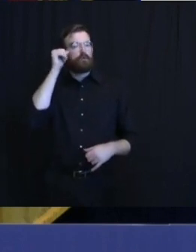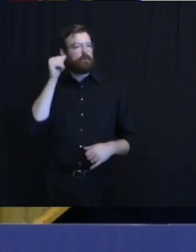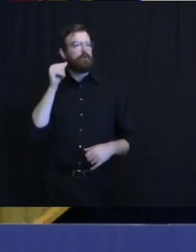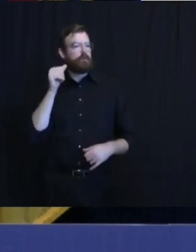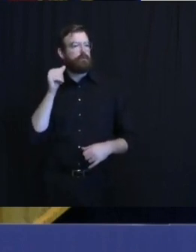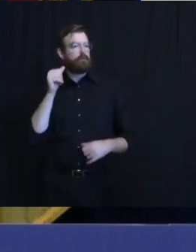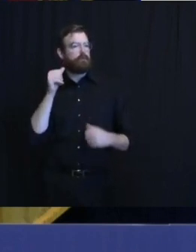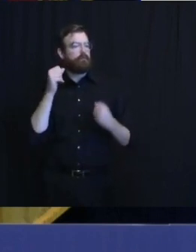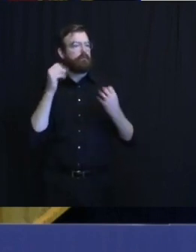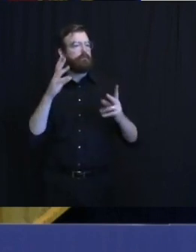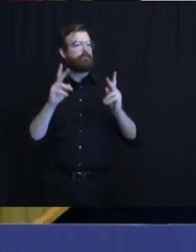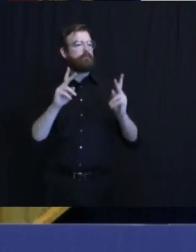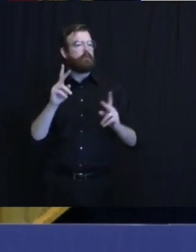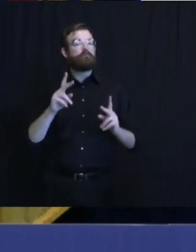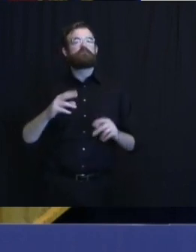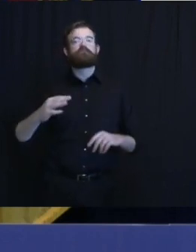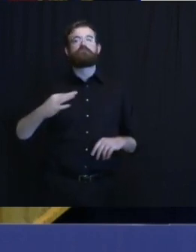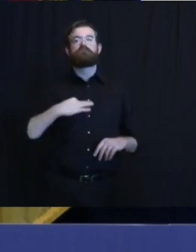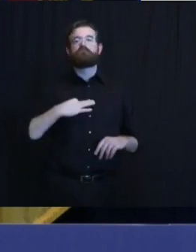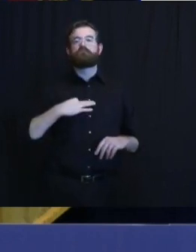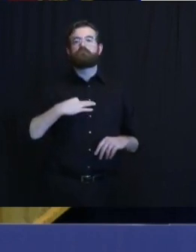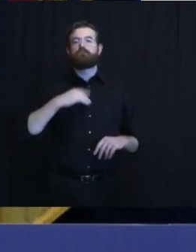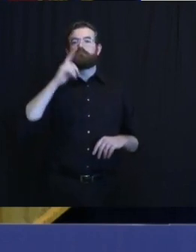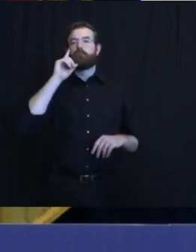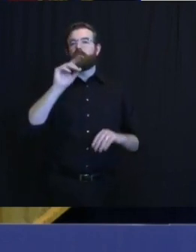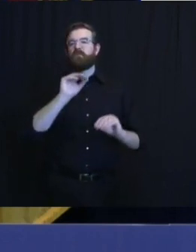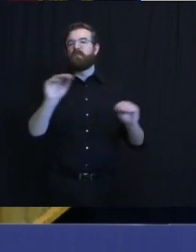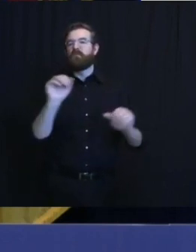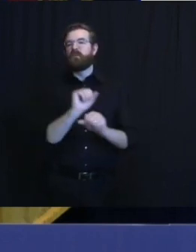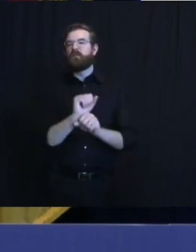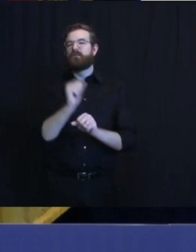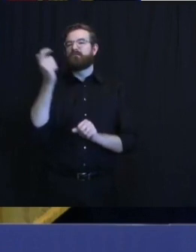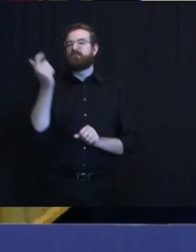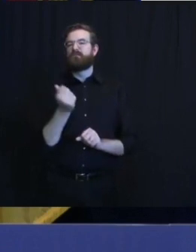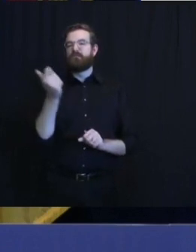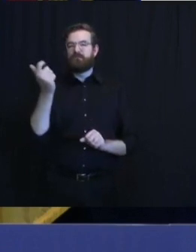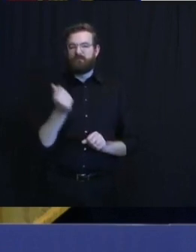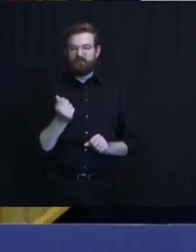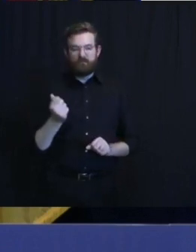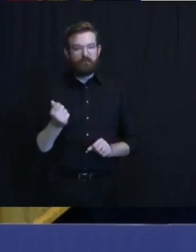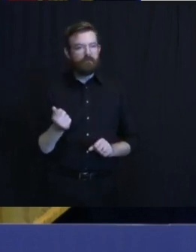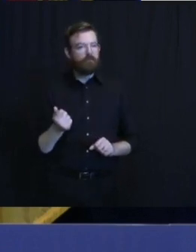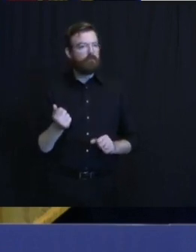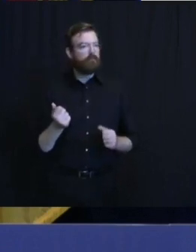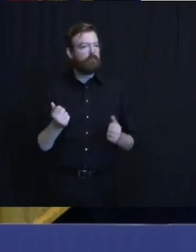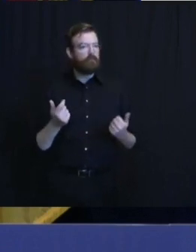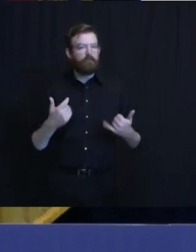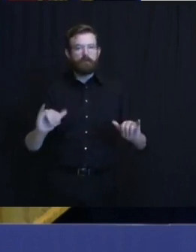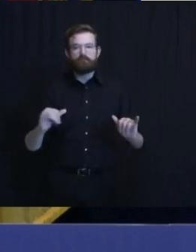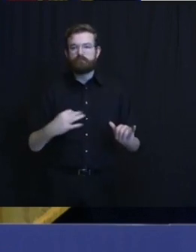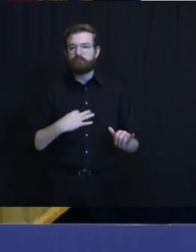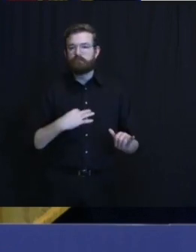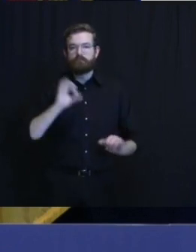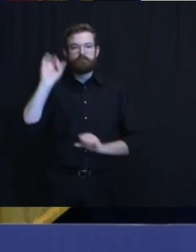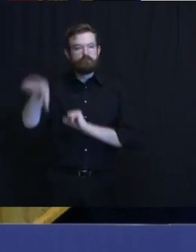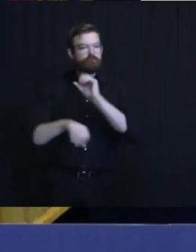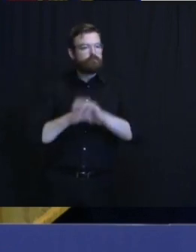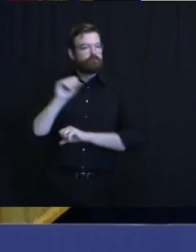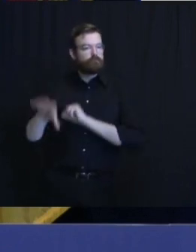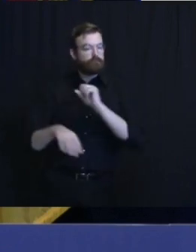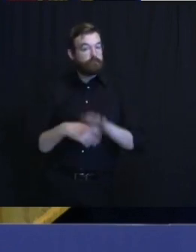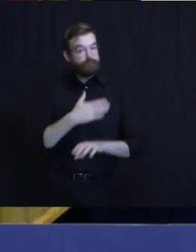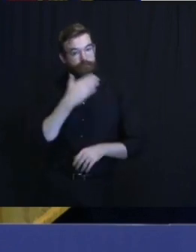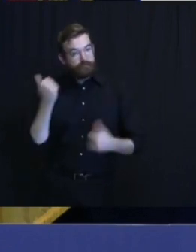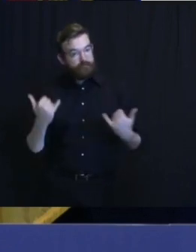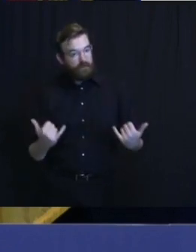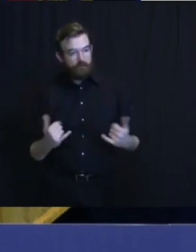than it was of a pandemic as a public health matter. We are right smack in the middle of an economic crisis unlike any we've ever